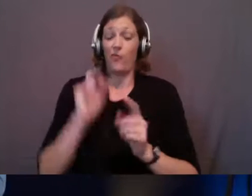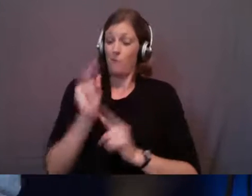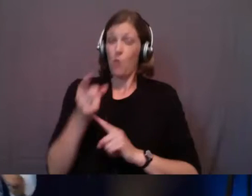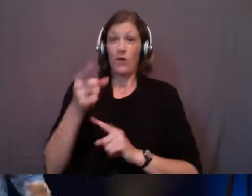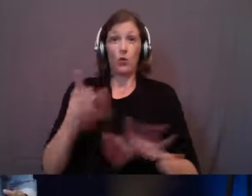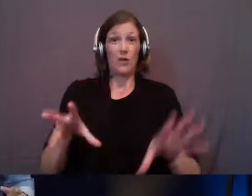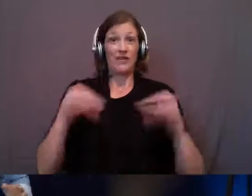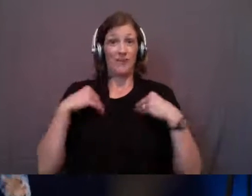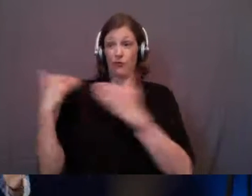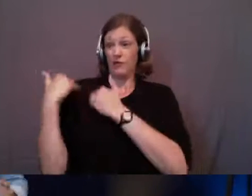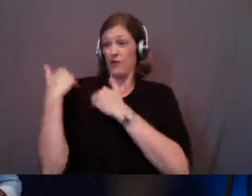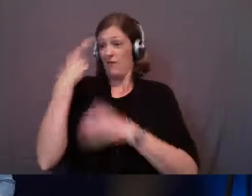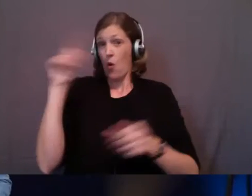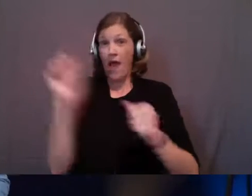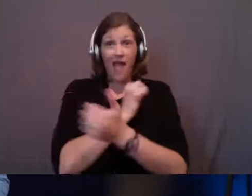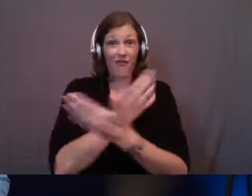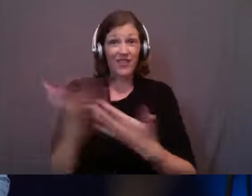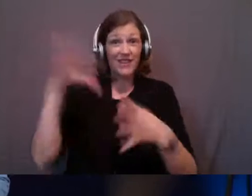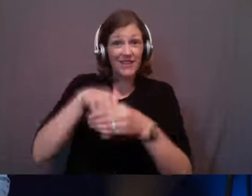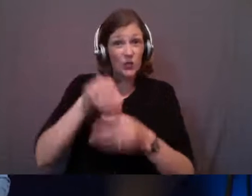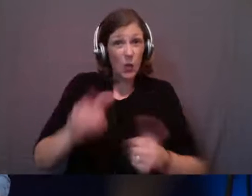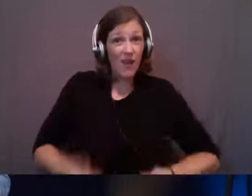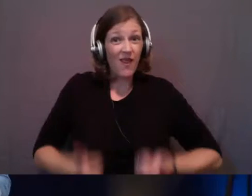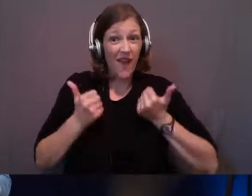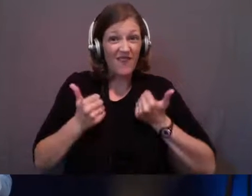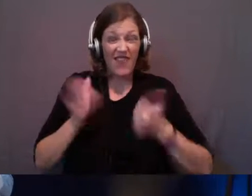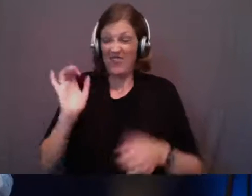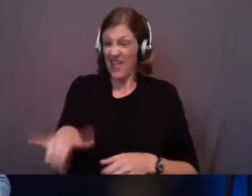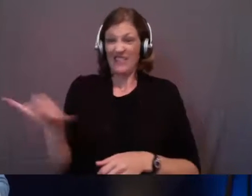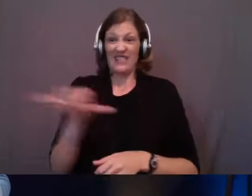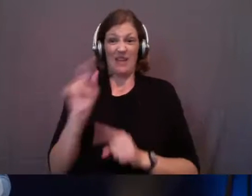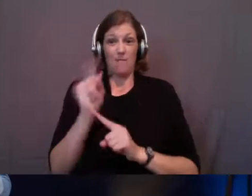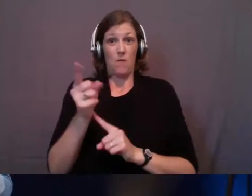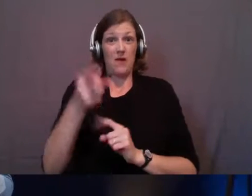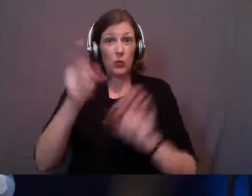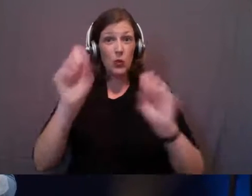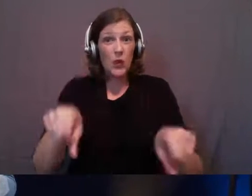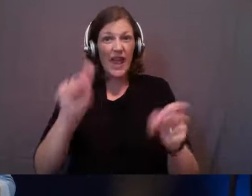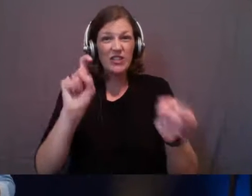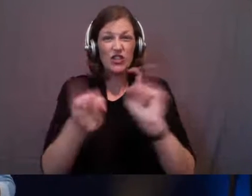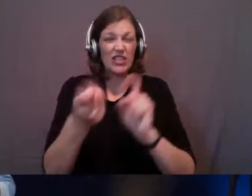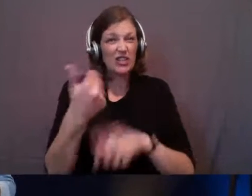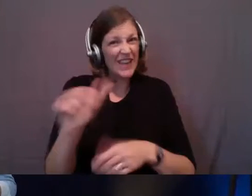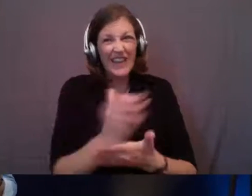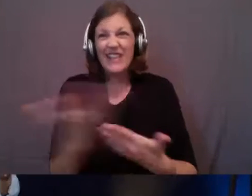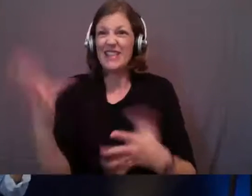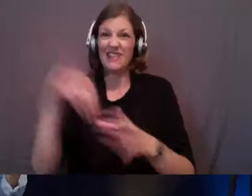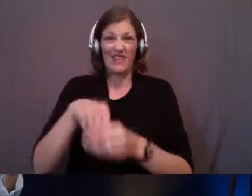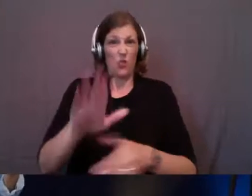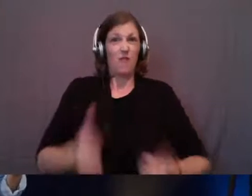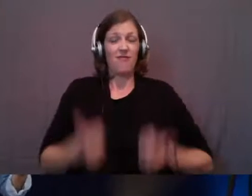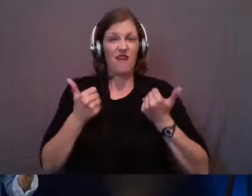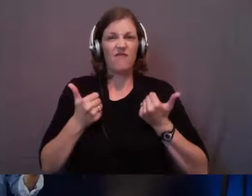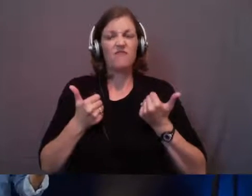for everything in your life is the moment you can change anything in your life. I've shared about